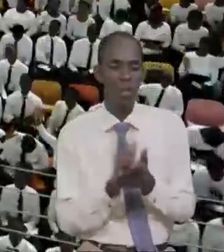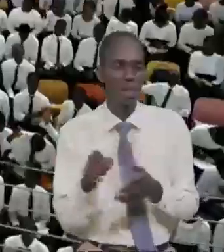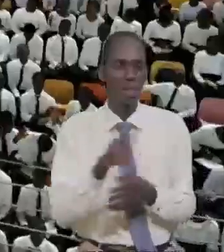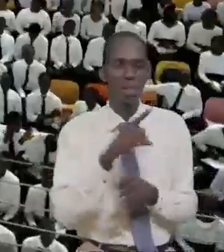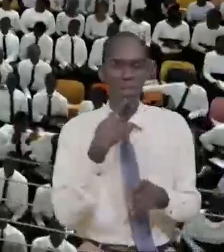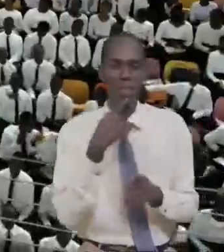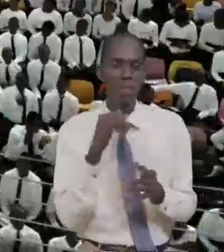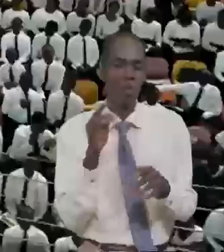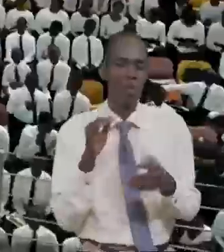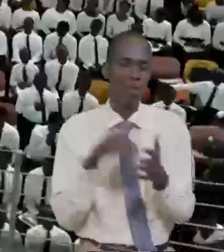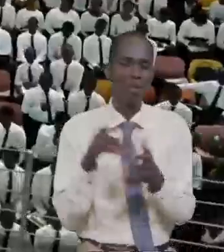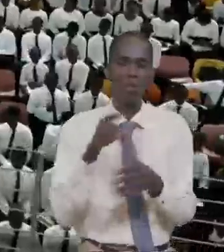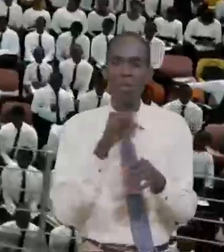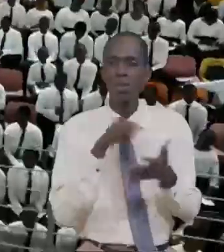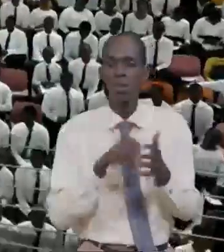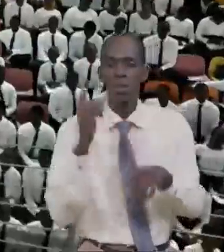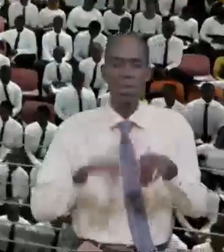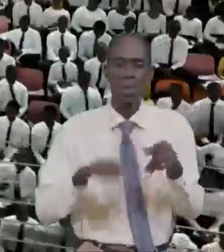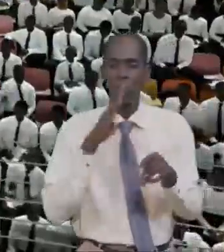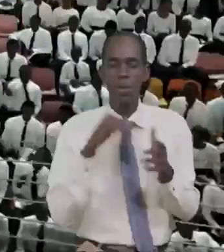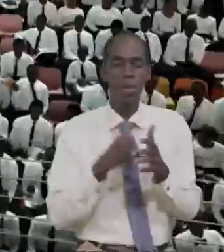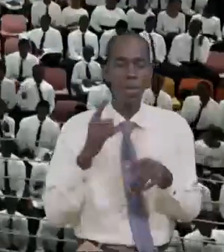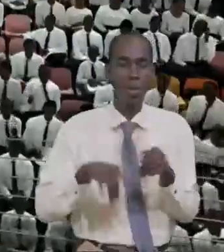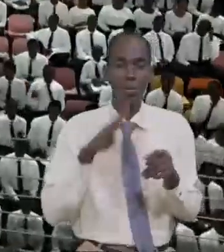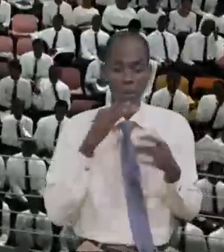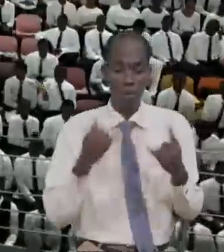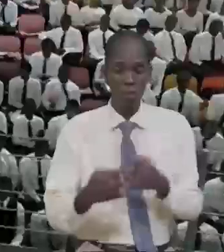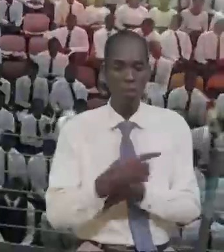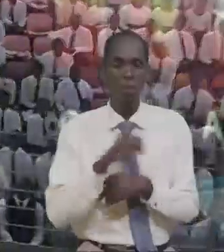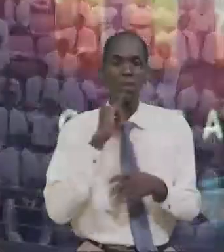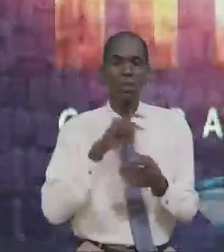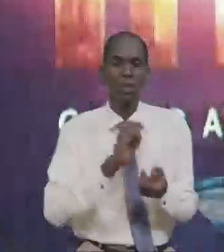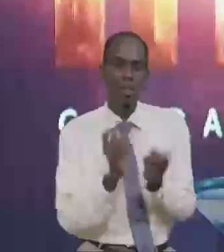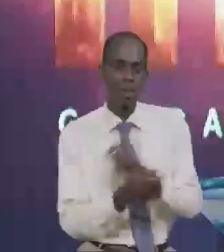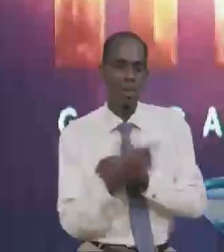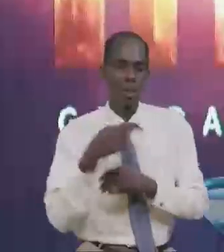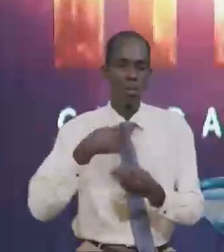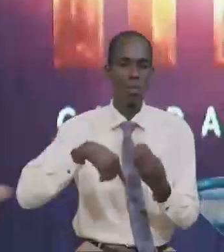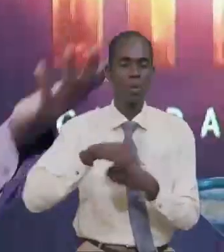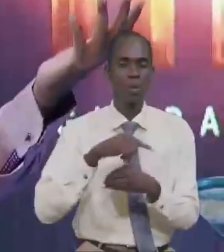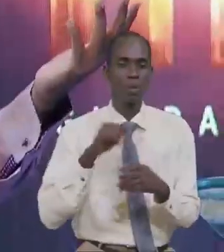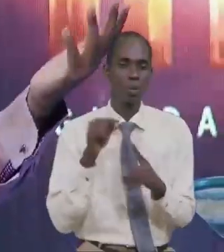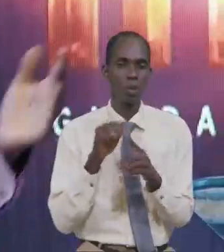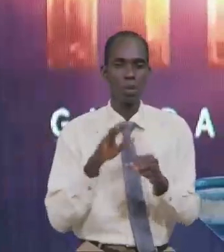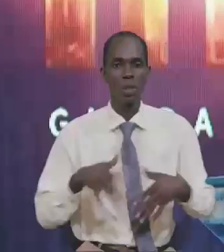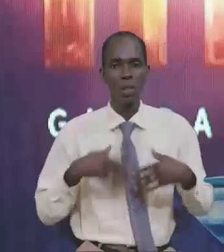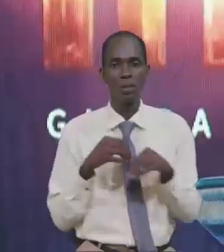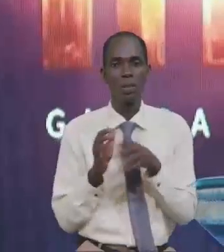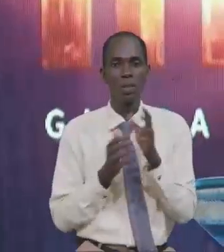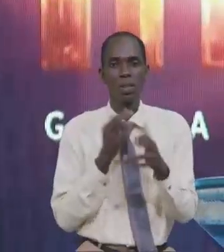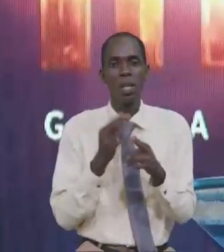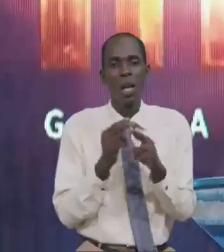How will that happen? The marvelous faith for thorough mastery. Mark